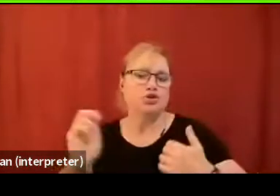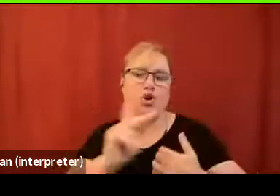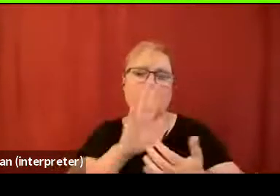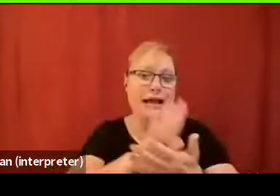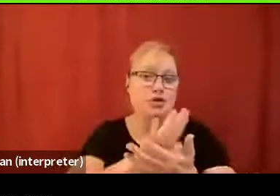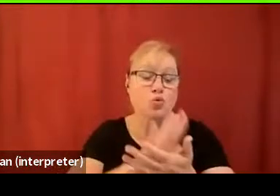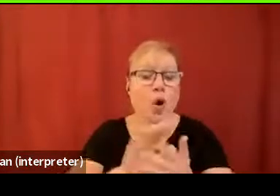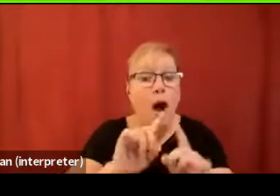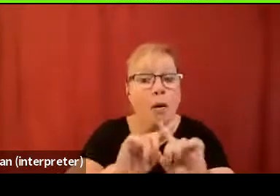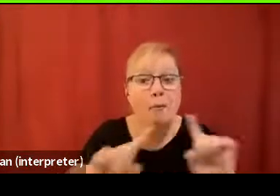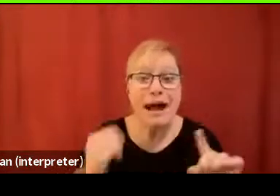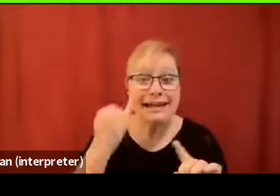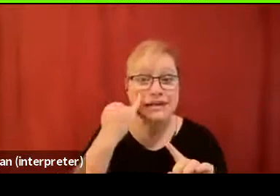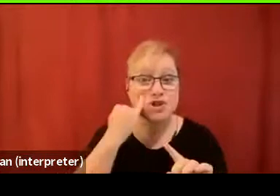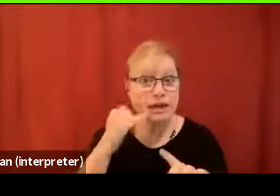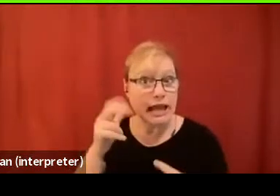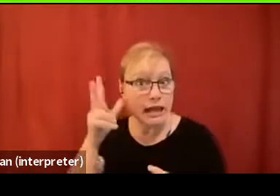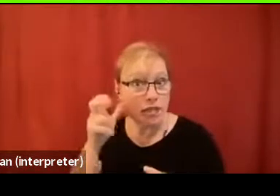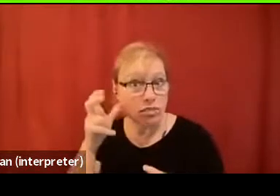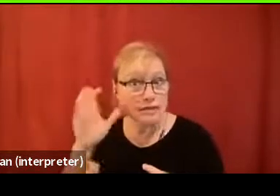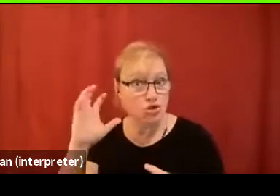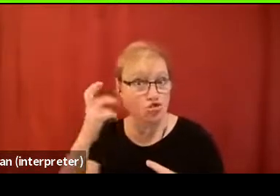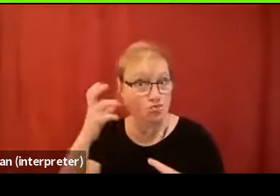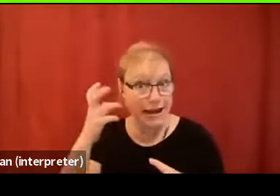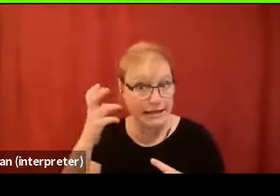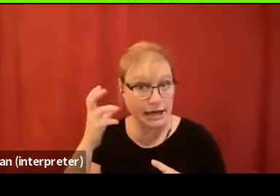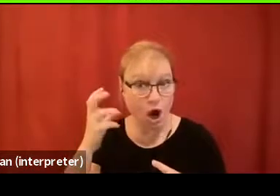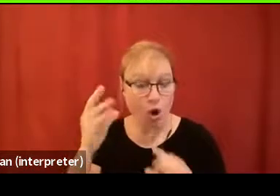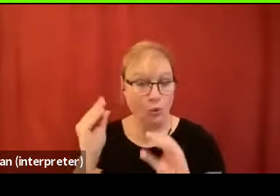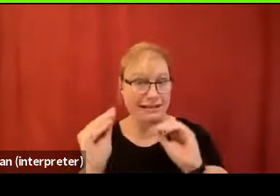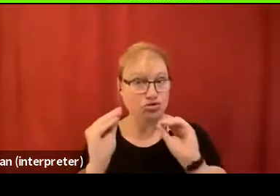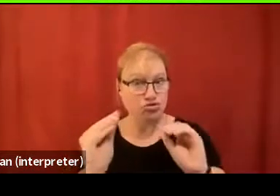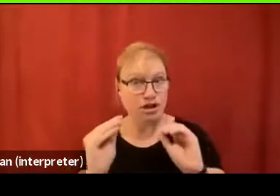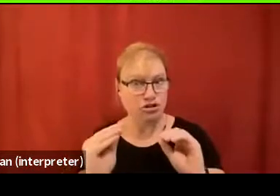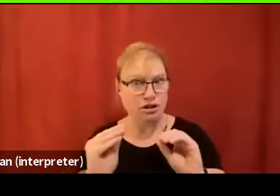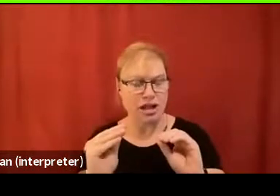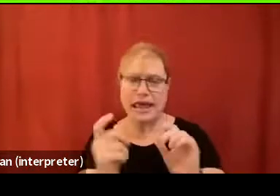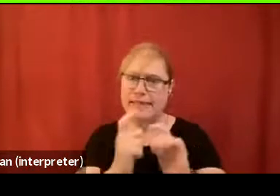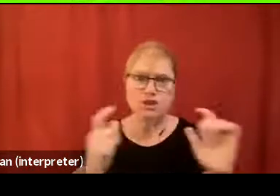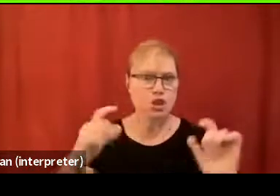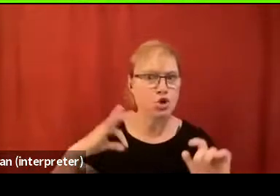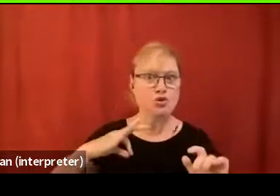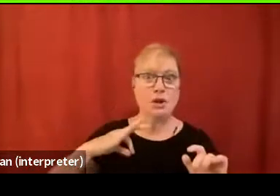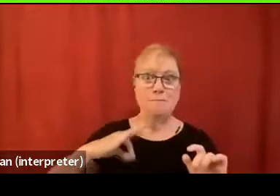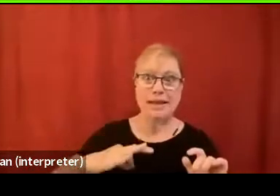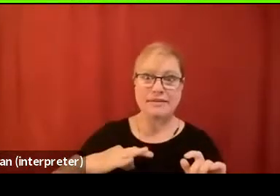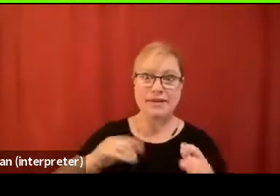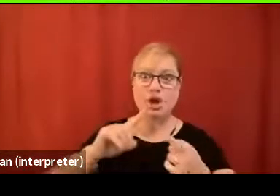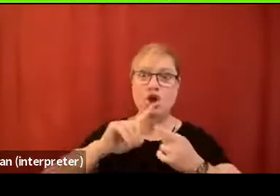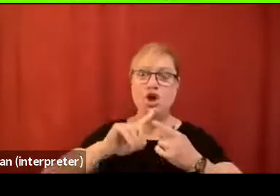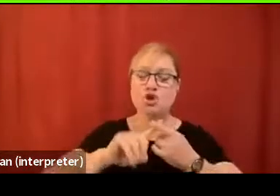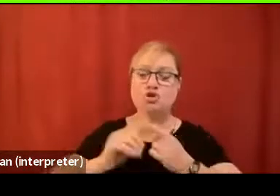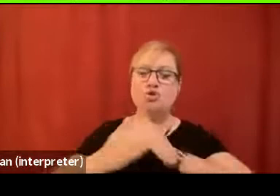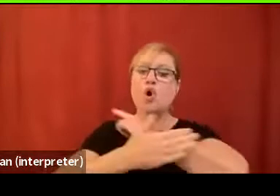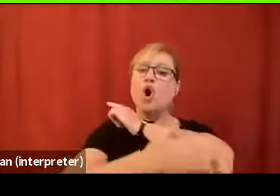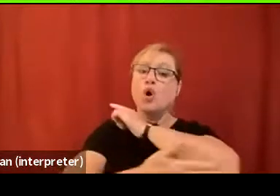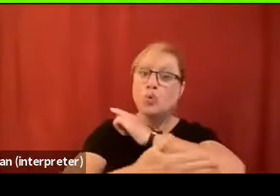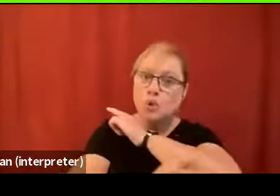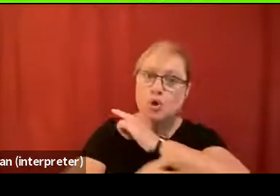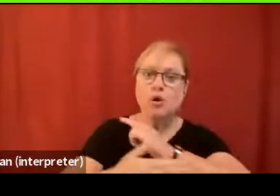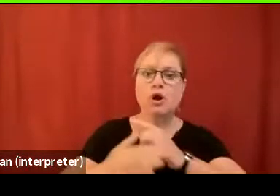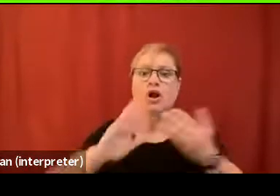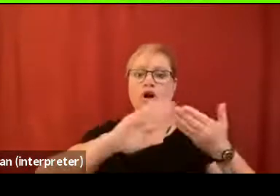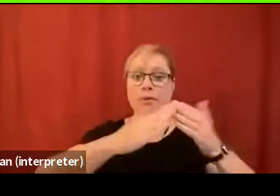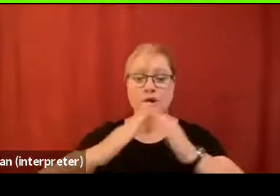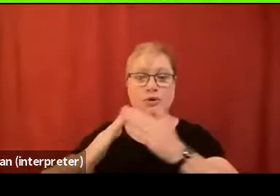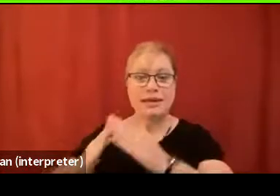radio instruction, that's really a big asset to rural communities and girls all around. So I